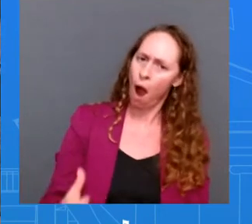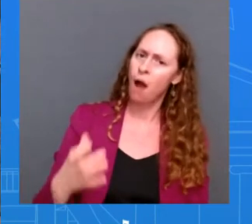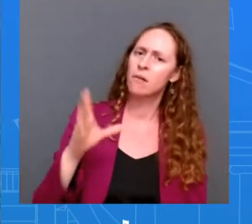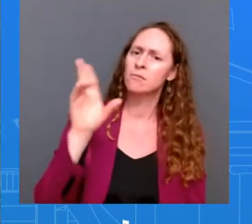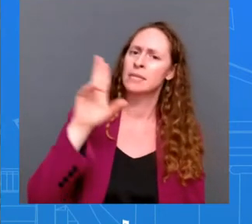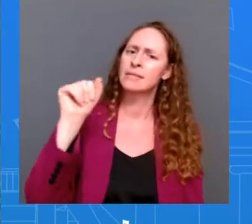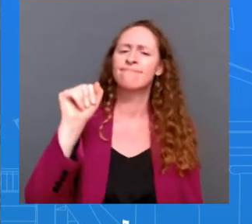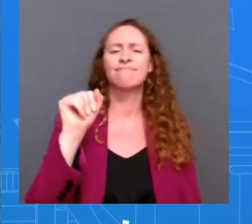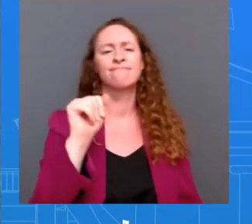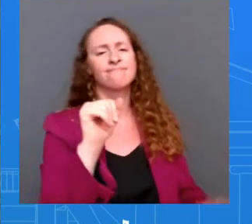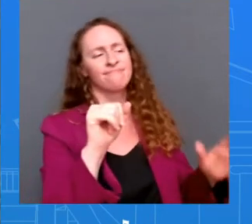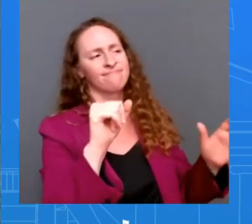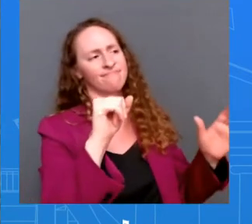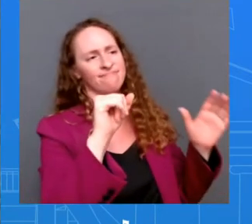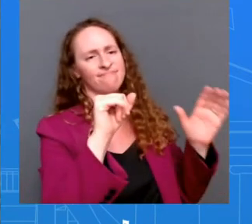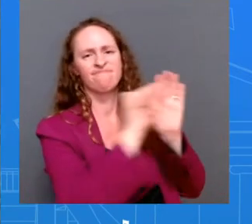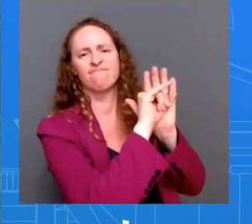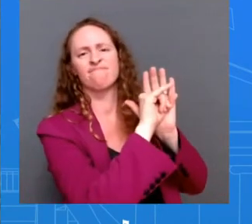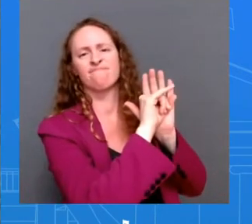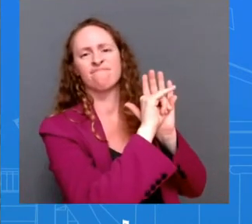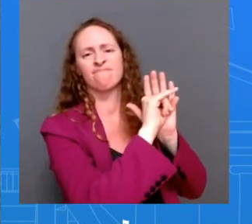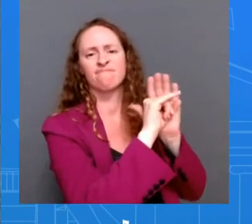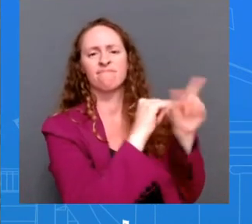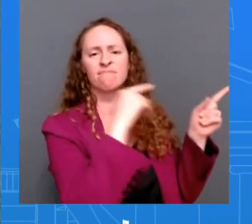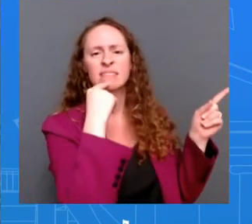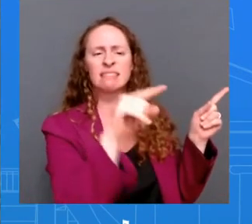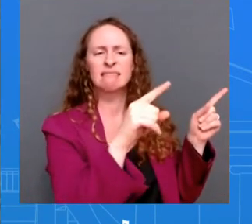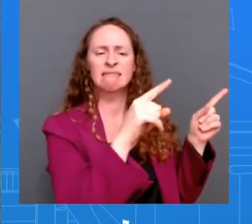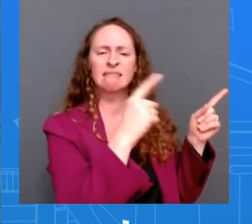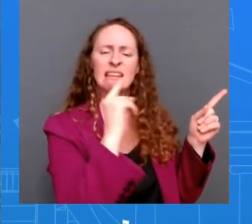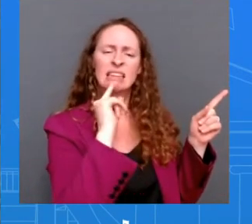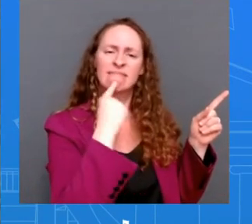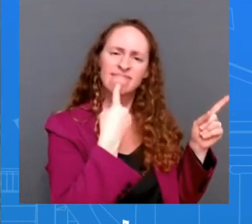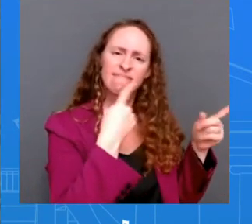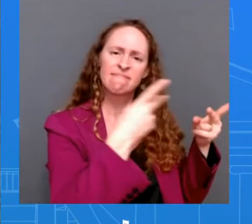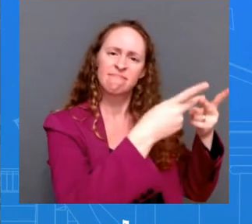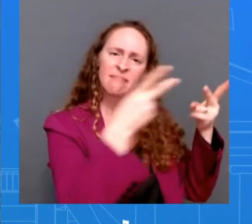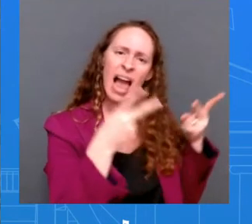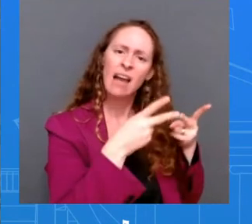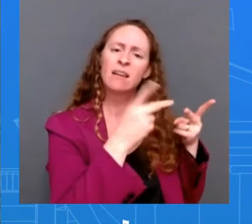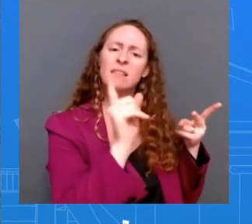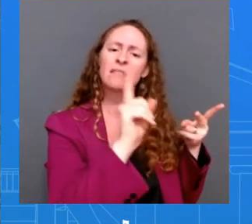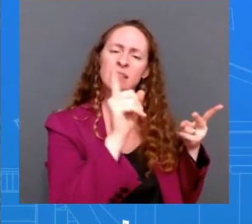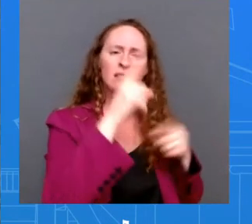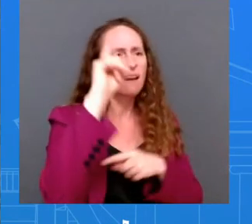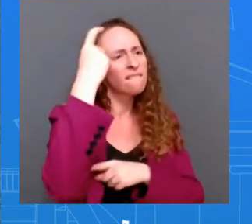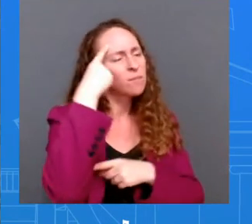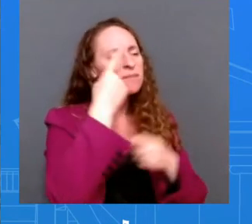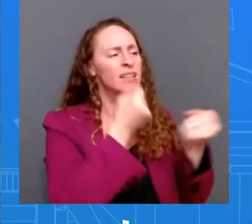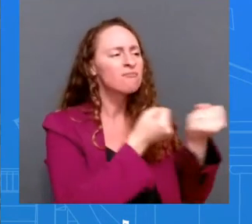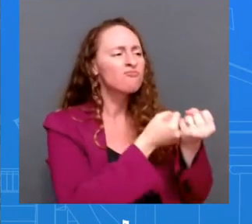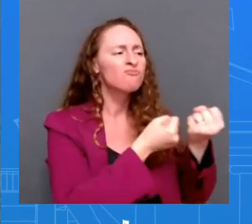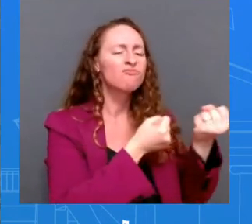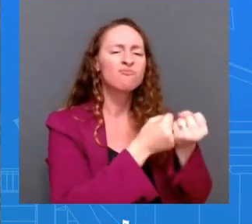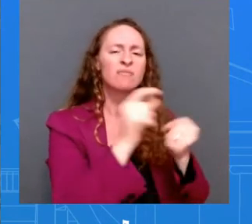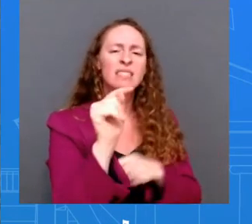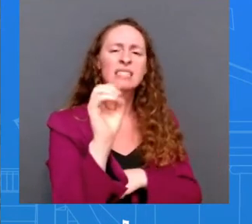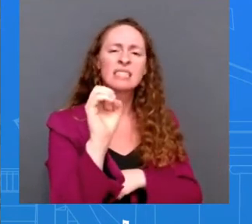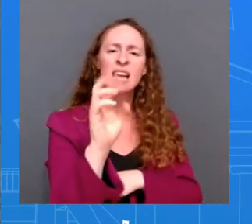The State Department is taking a look at the possibilities around the potential